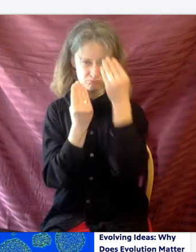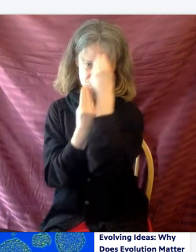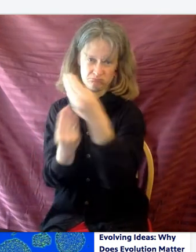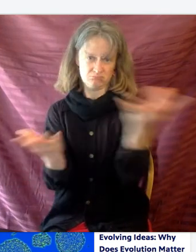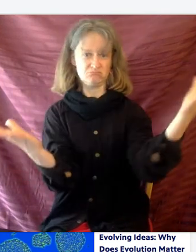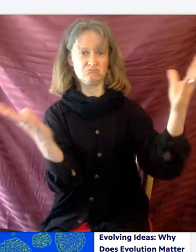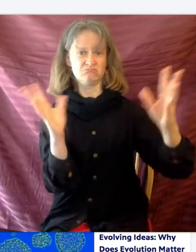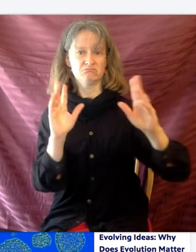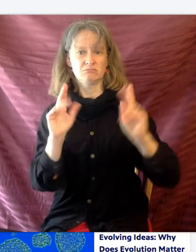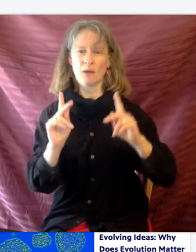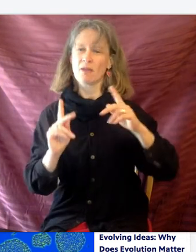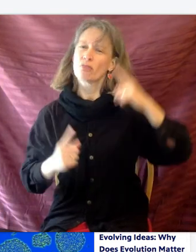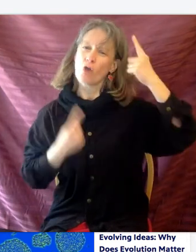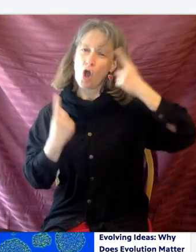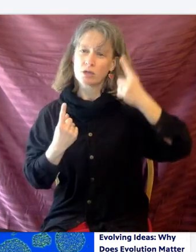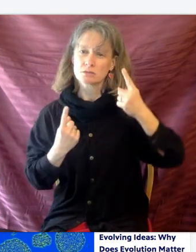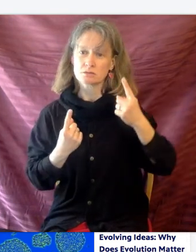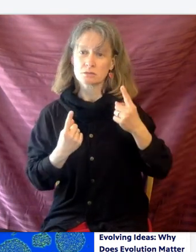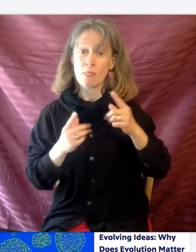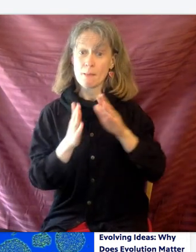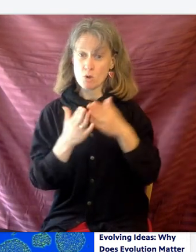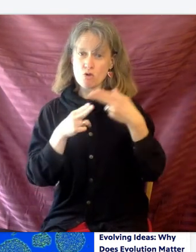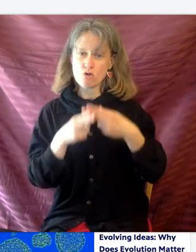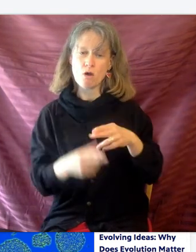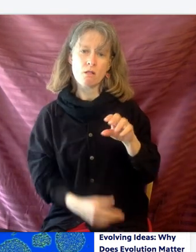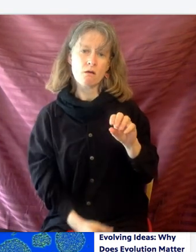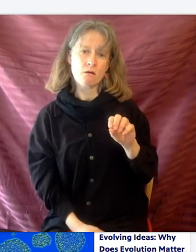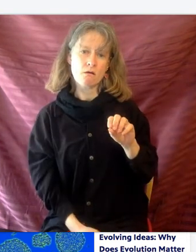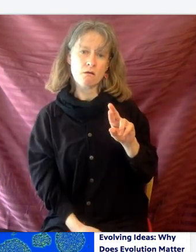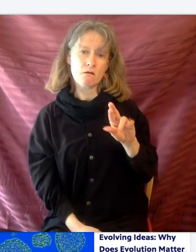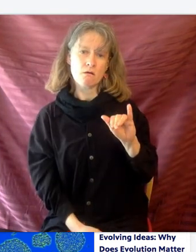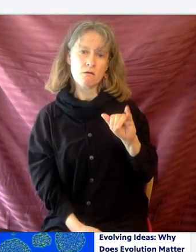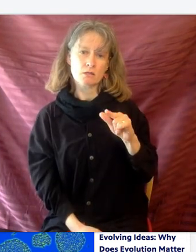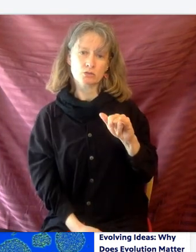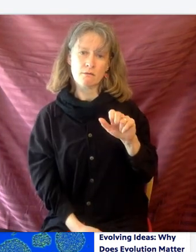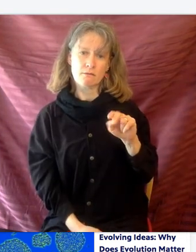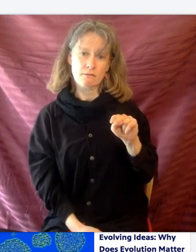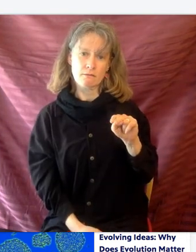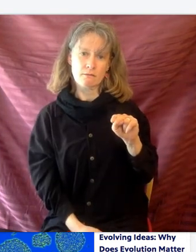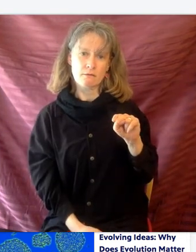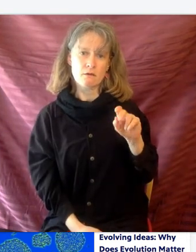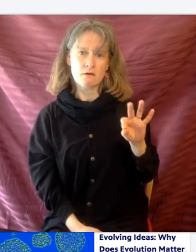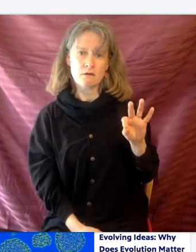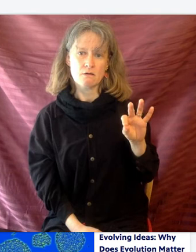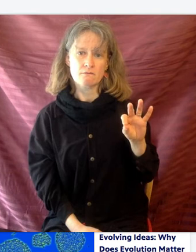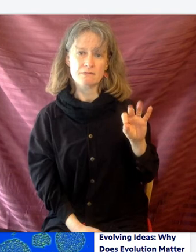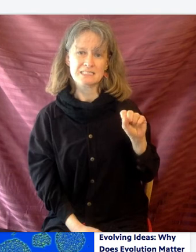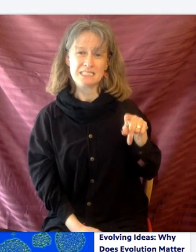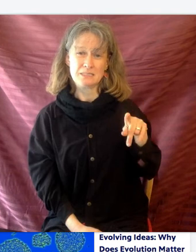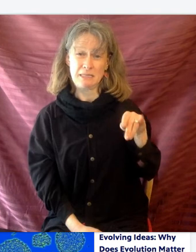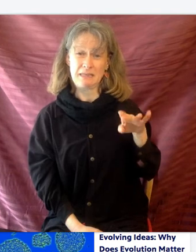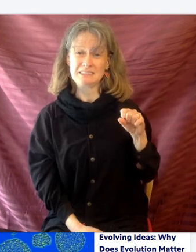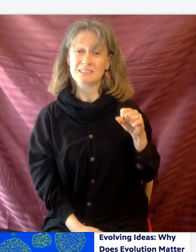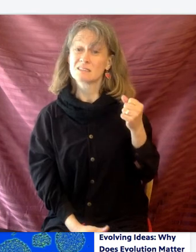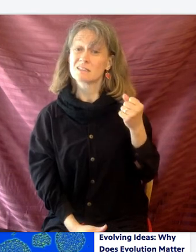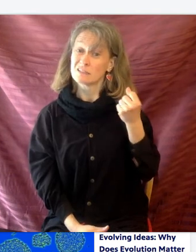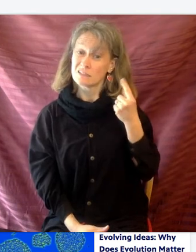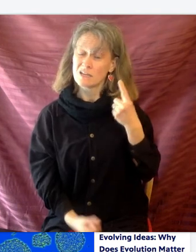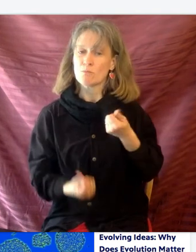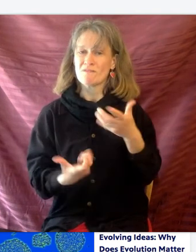His revolutionary book, The Origin of Species, introduced a scientific theory to explain how evolution occurs.